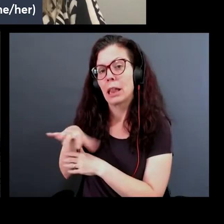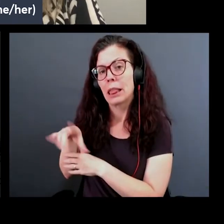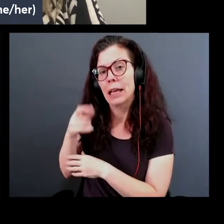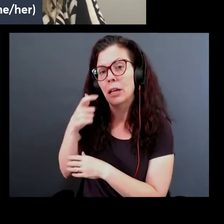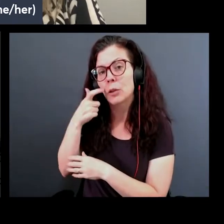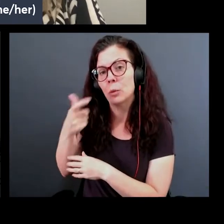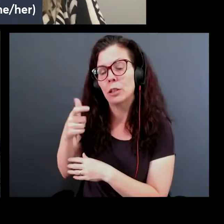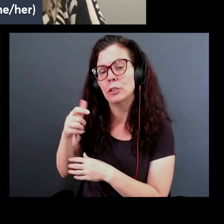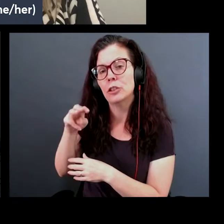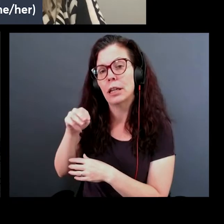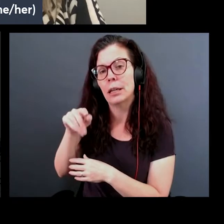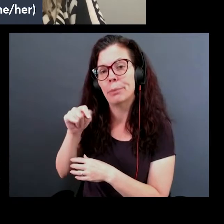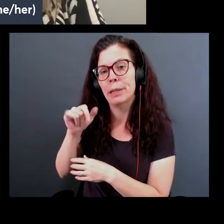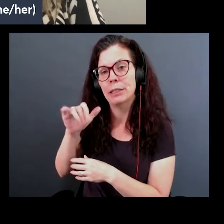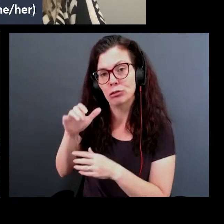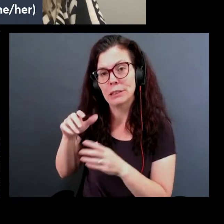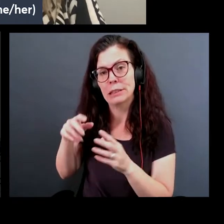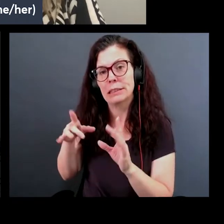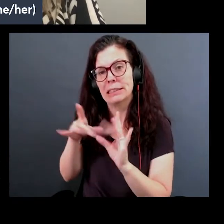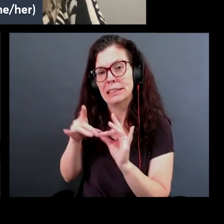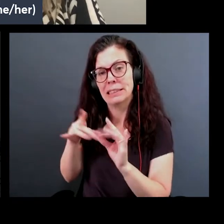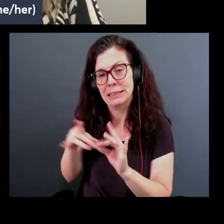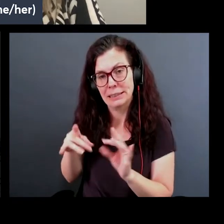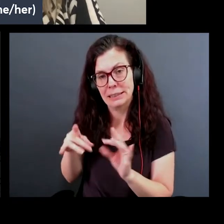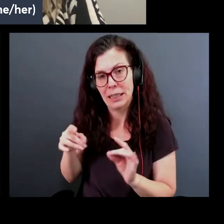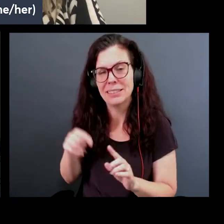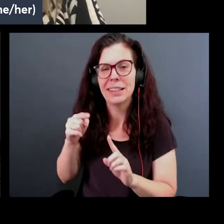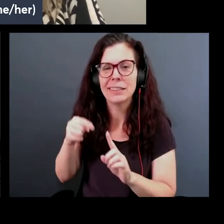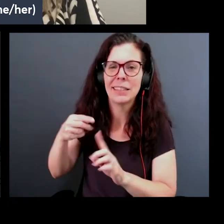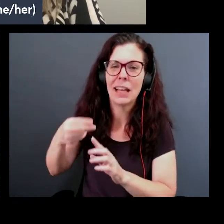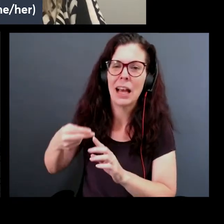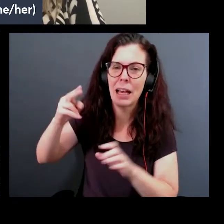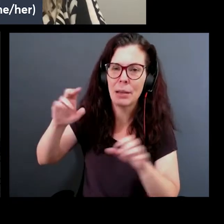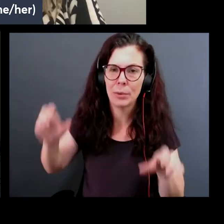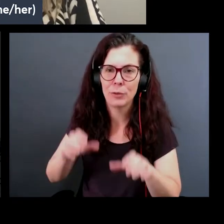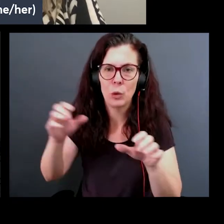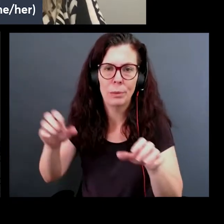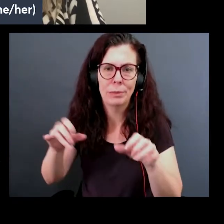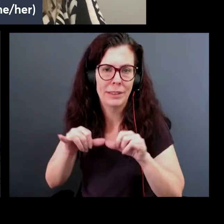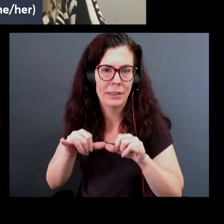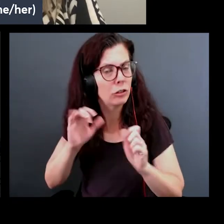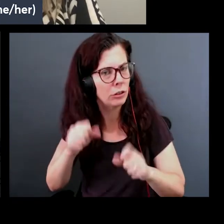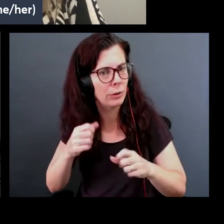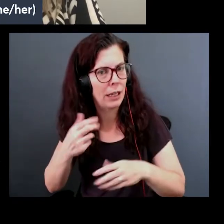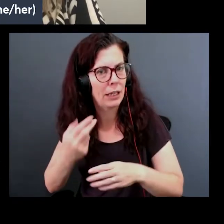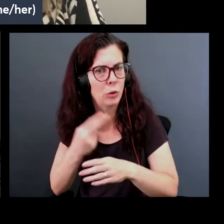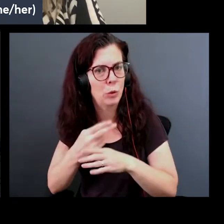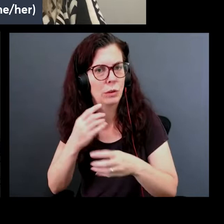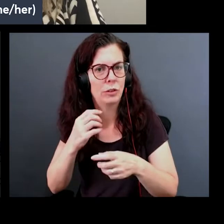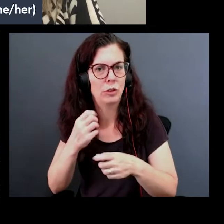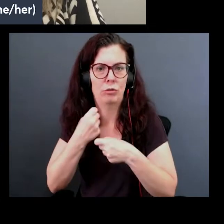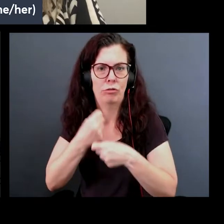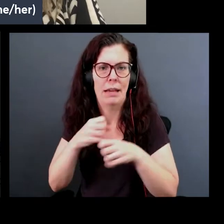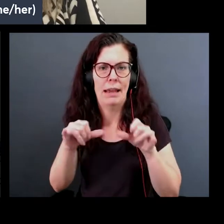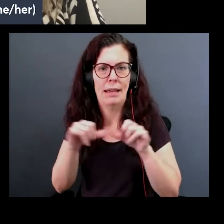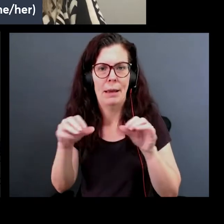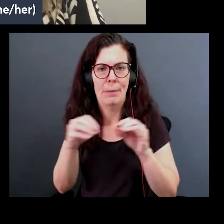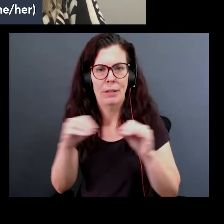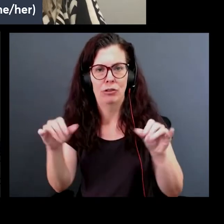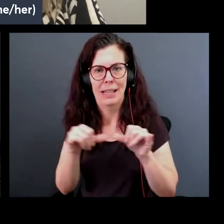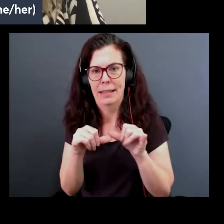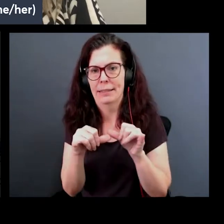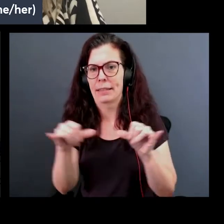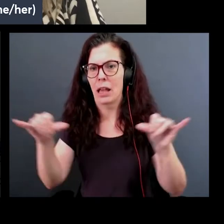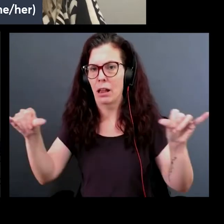high performance SQL query engine that you can use to query your metrics at scale. And why do I say scale? It's like, you